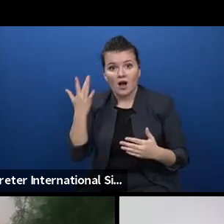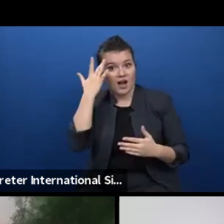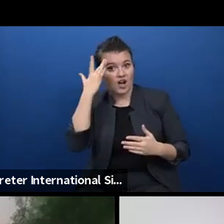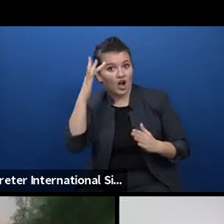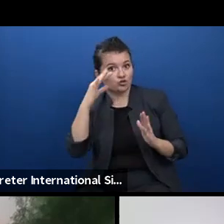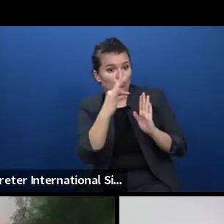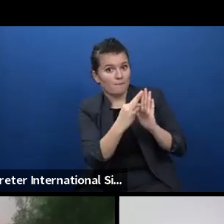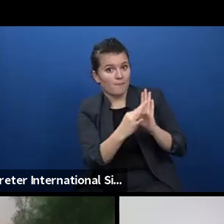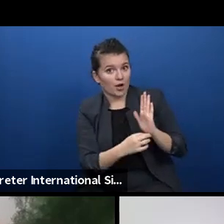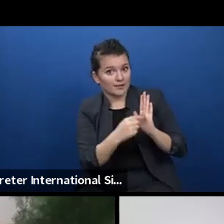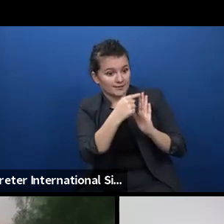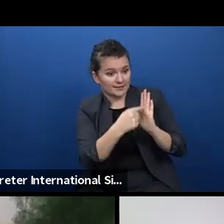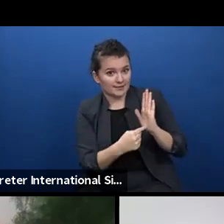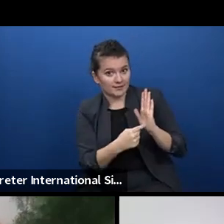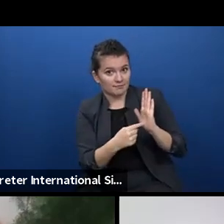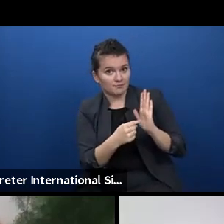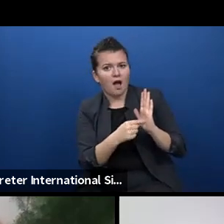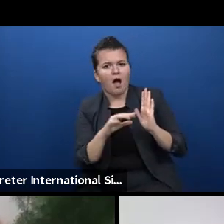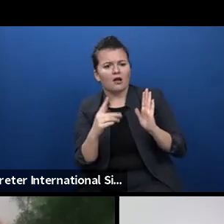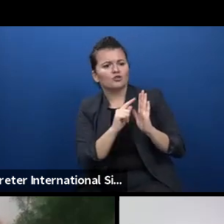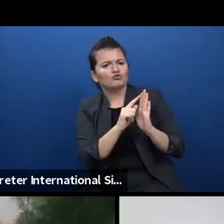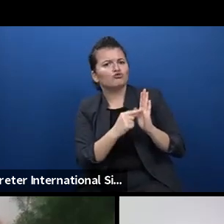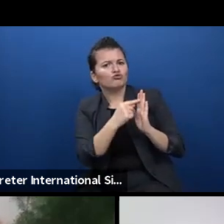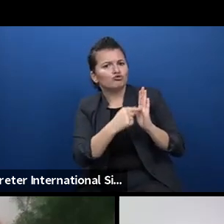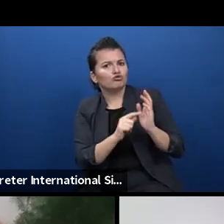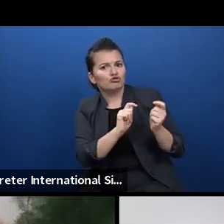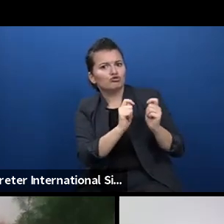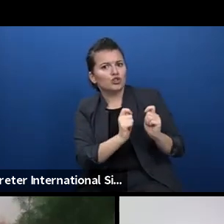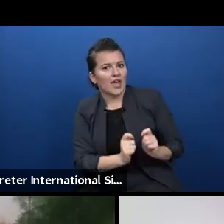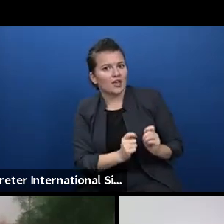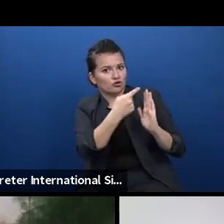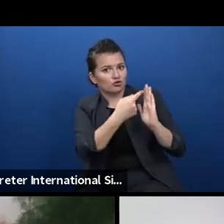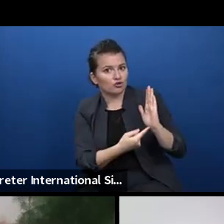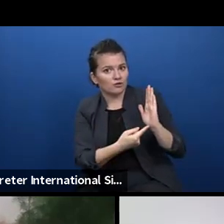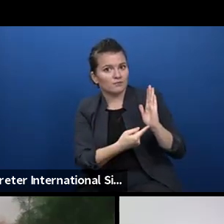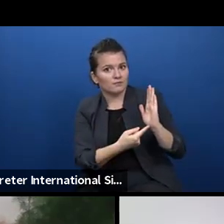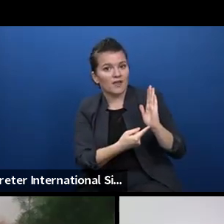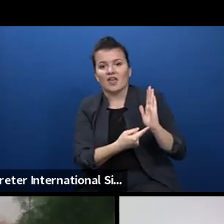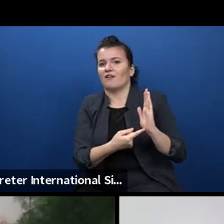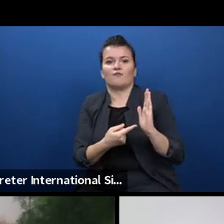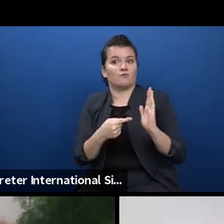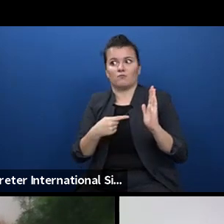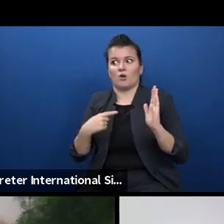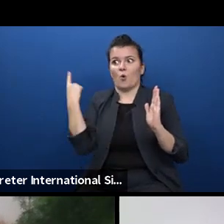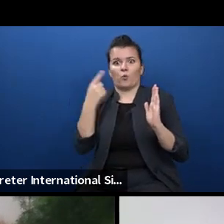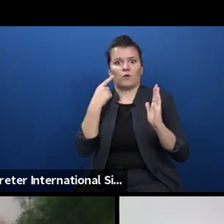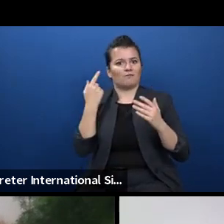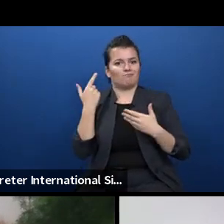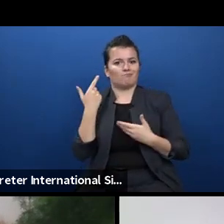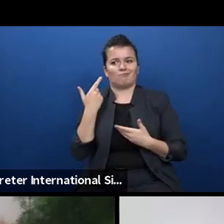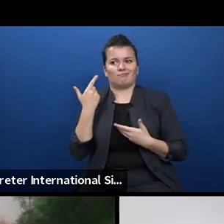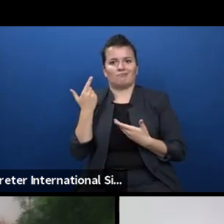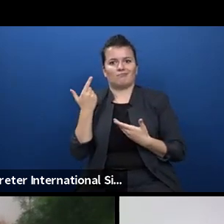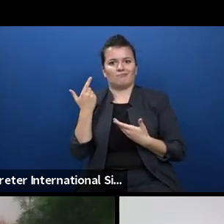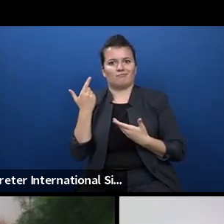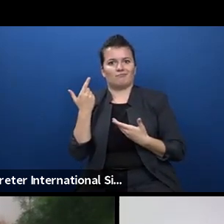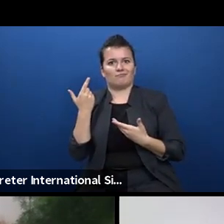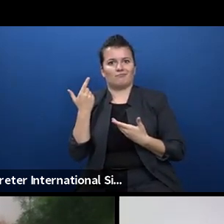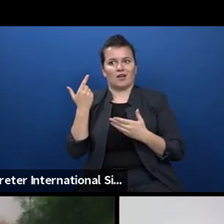change if we want to overcome the big challenge that climate change